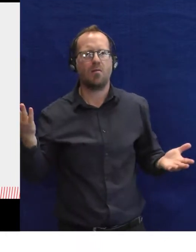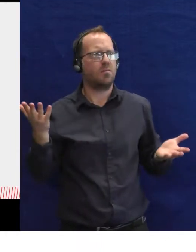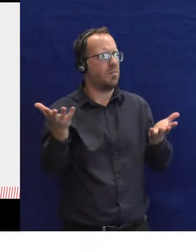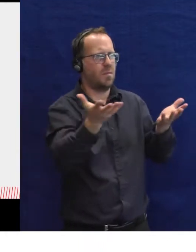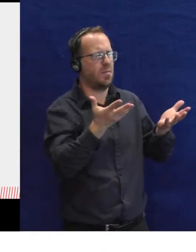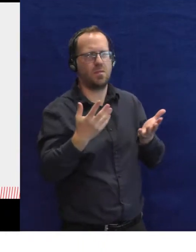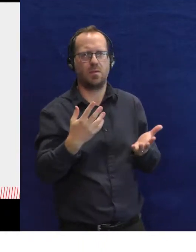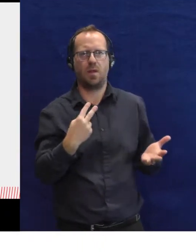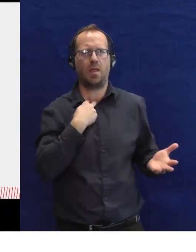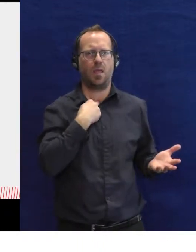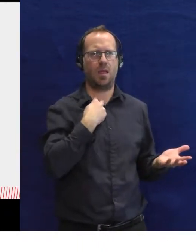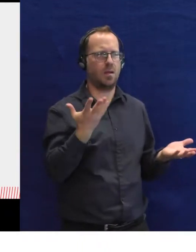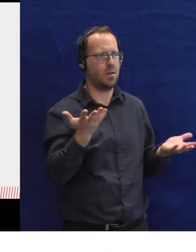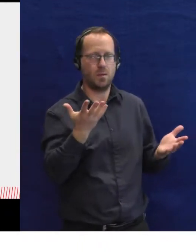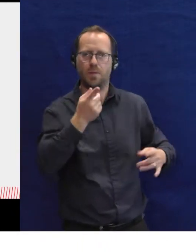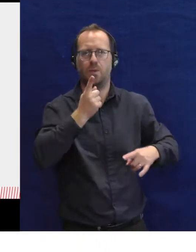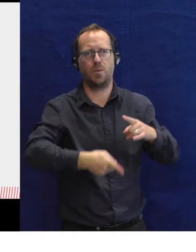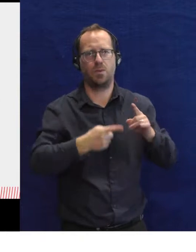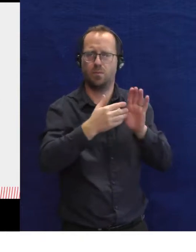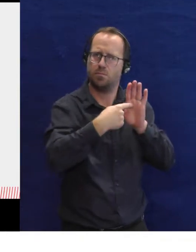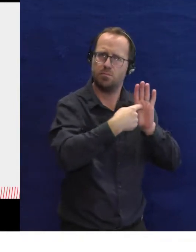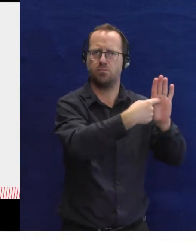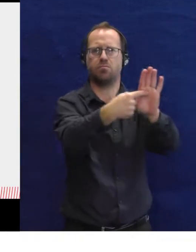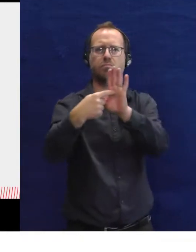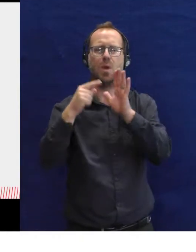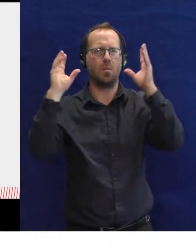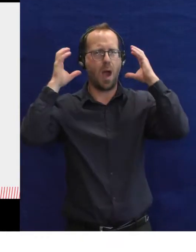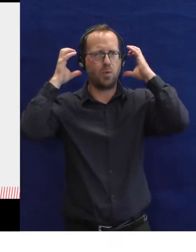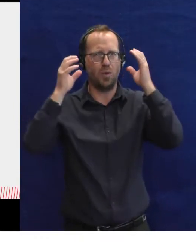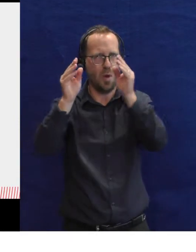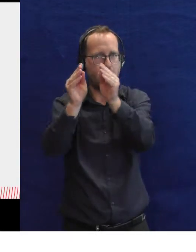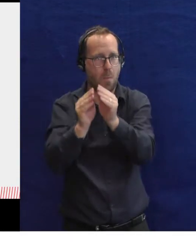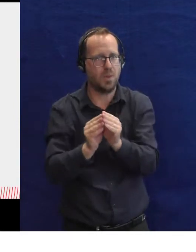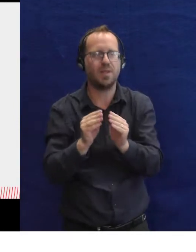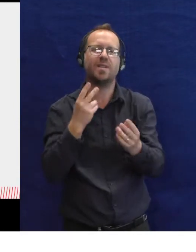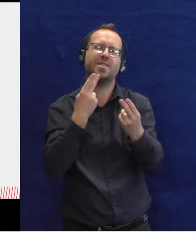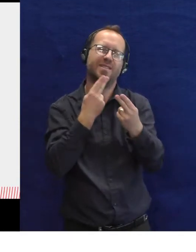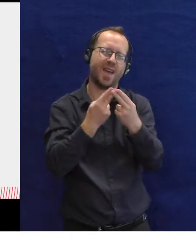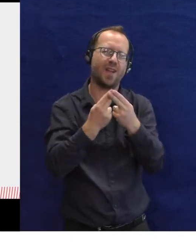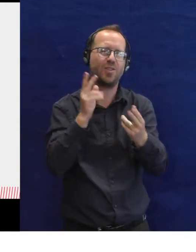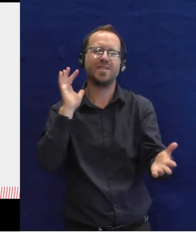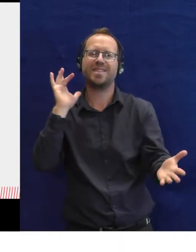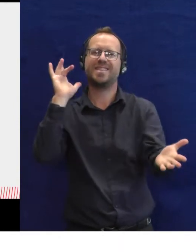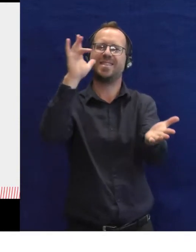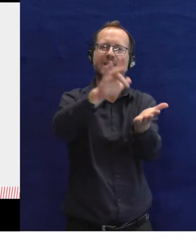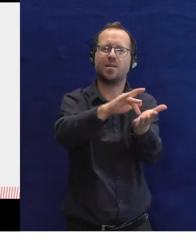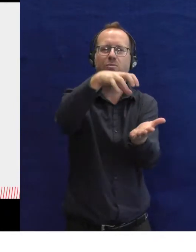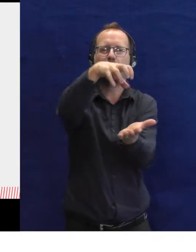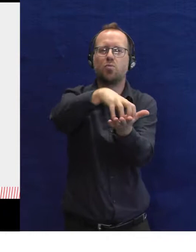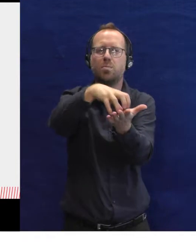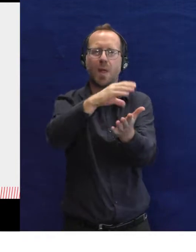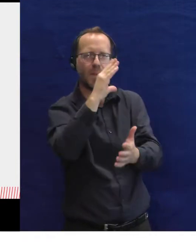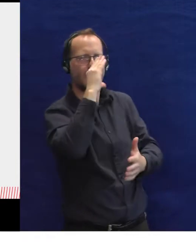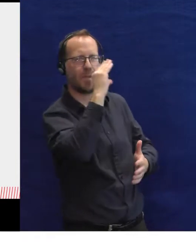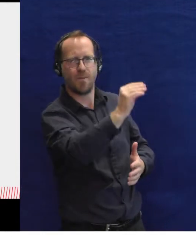target group of your content, you need to decide which type of content is necessary to be translated from